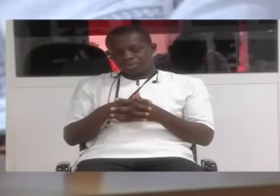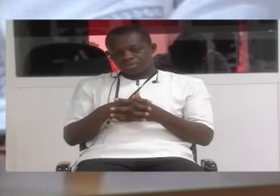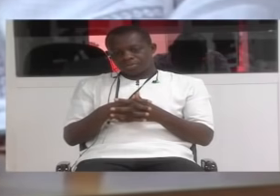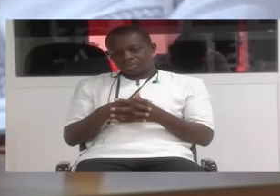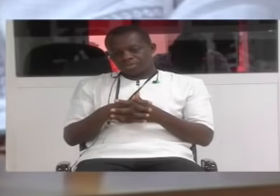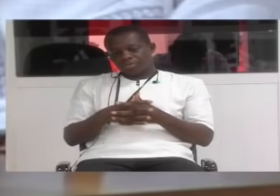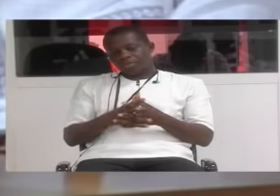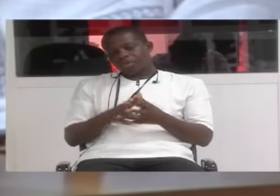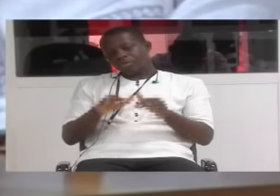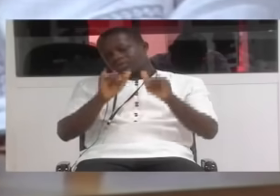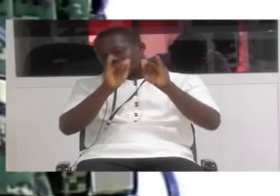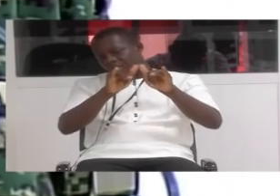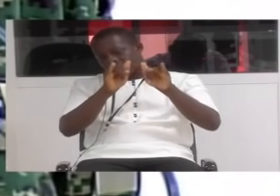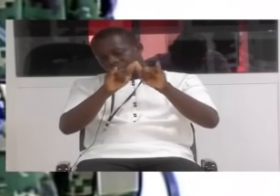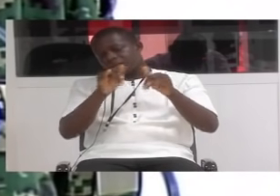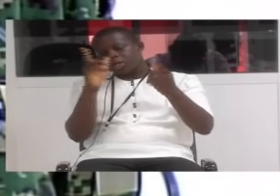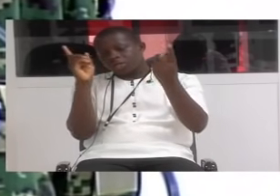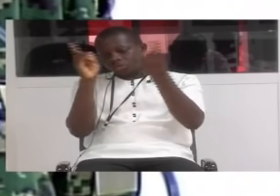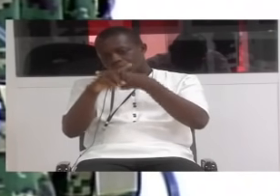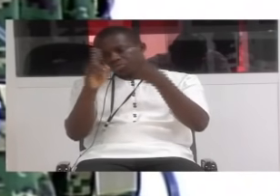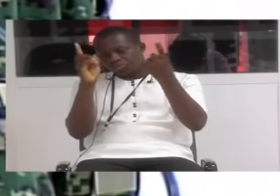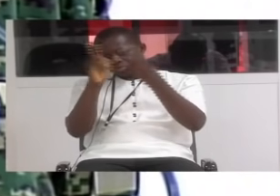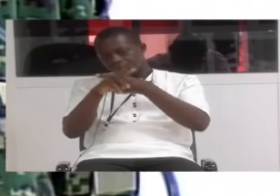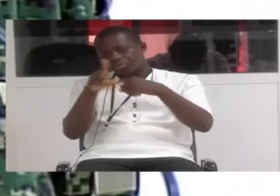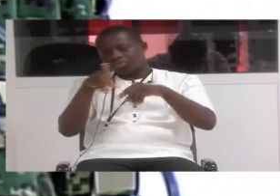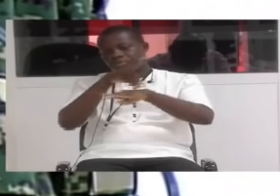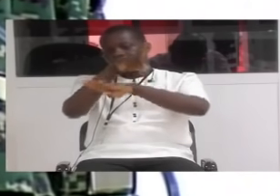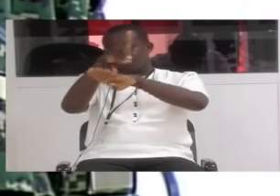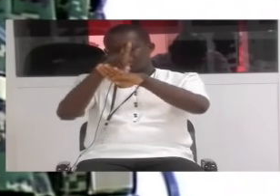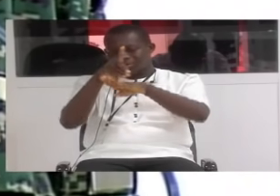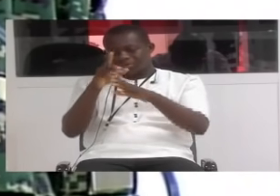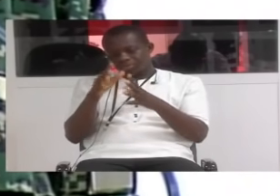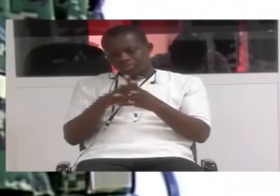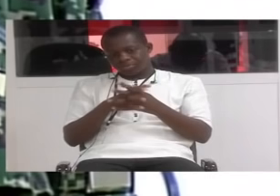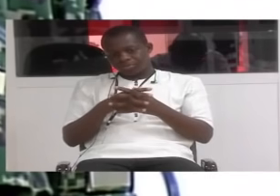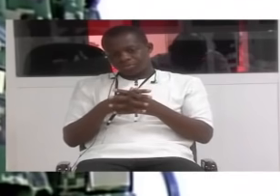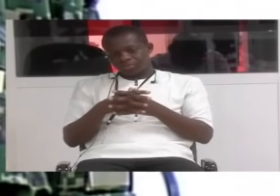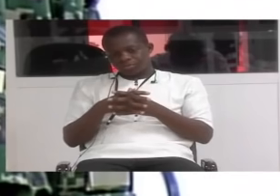So mbeje wo nyo falling wola. So we were there, changing guard as usual.